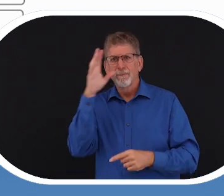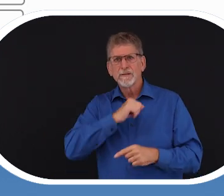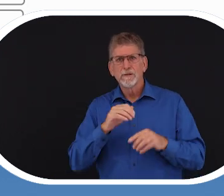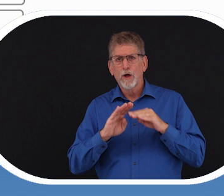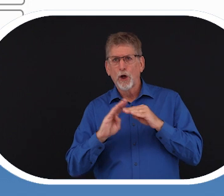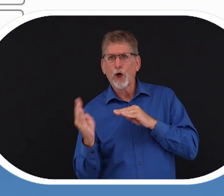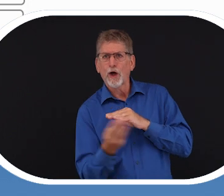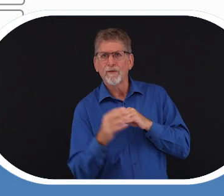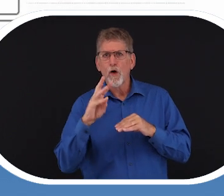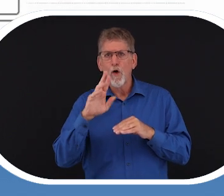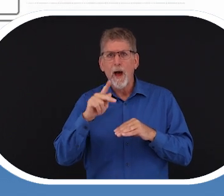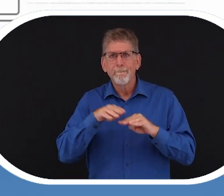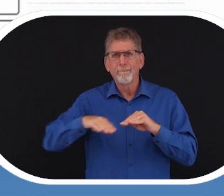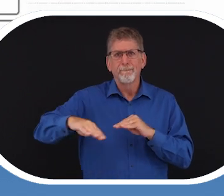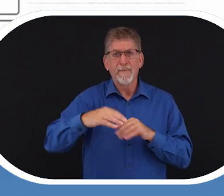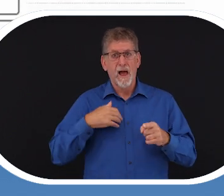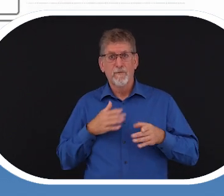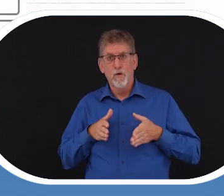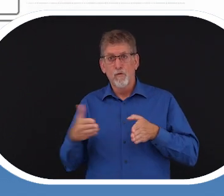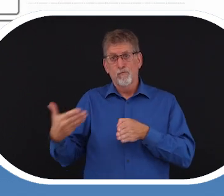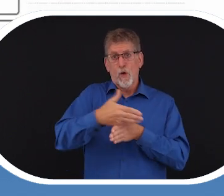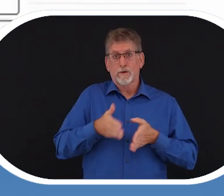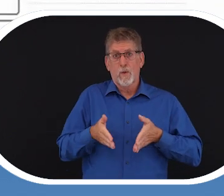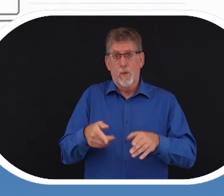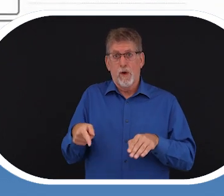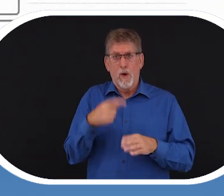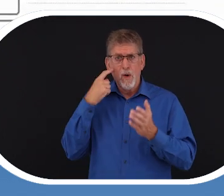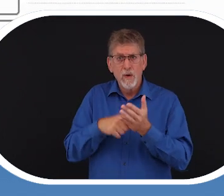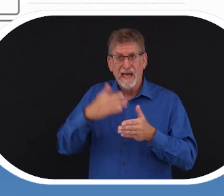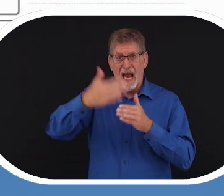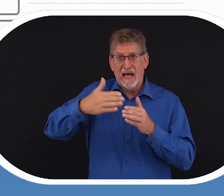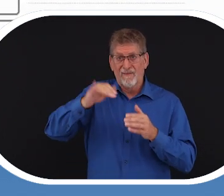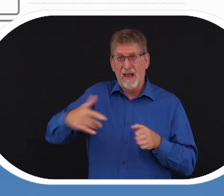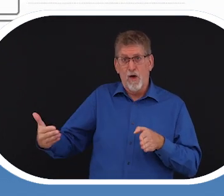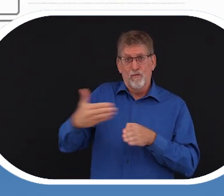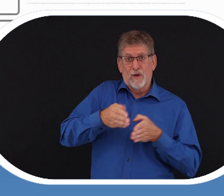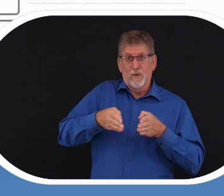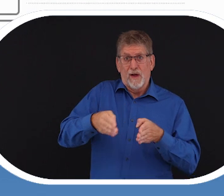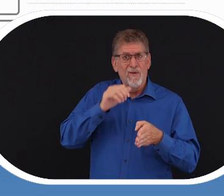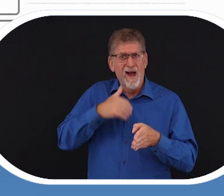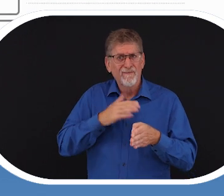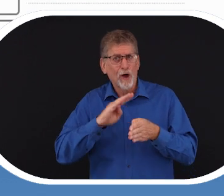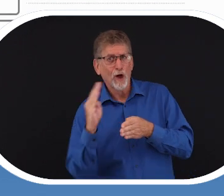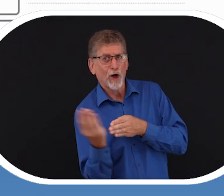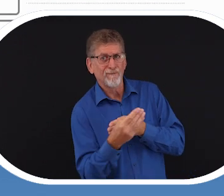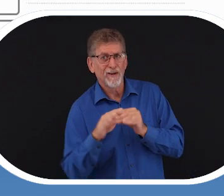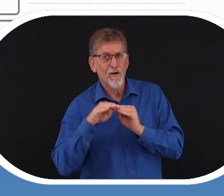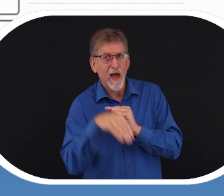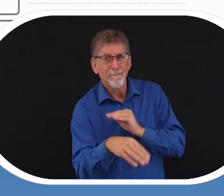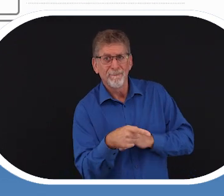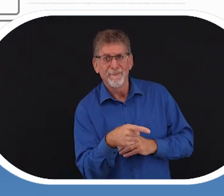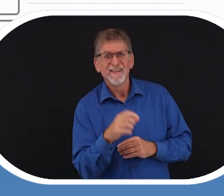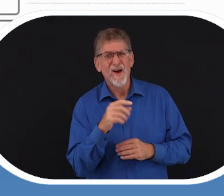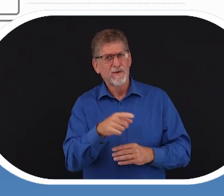curb ramp? We have a crosswalk, but notice at the end of that crosswalk, we actually don't have a curb ramp. So yes, you would mark this